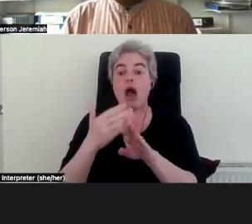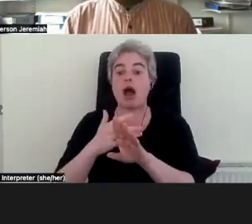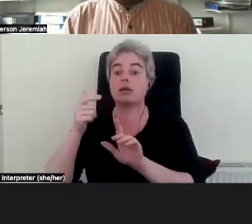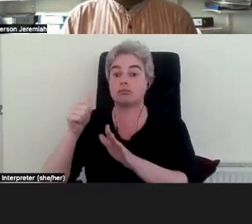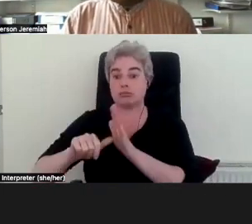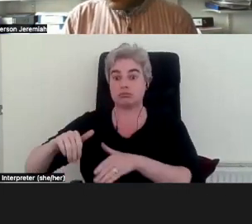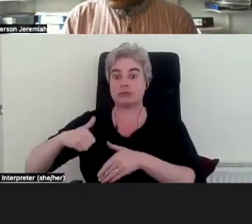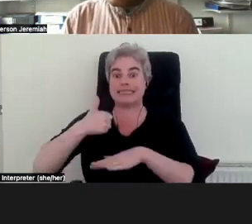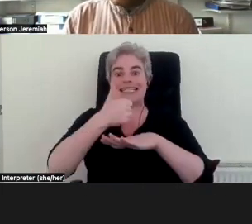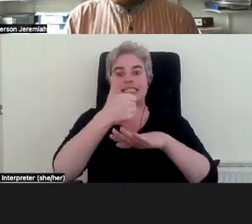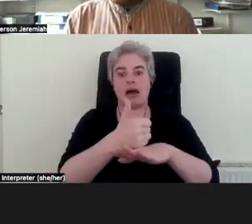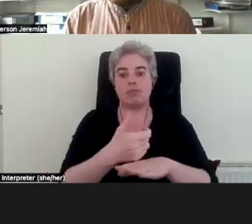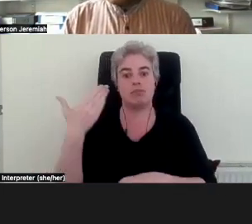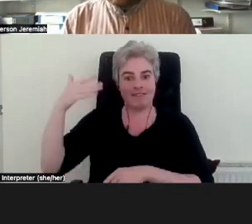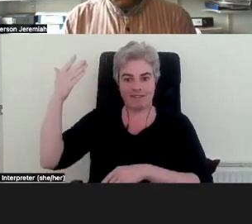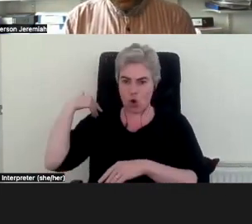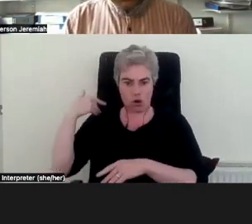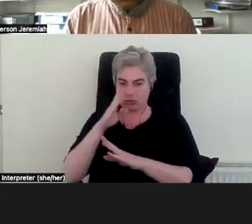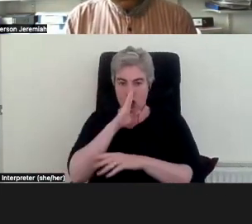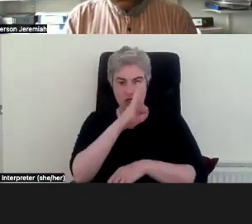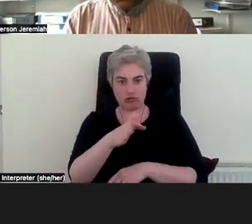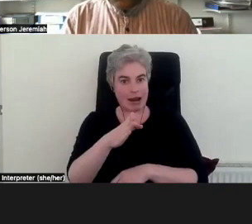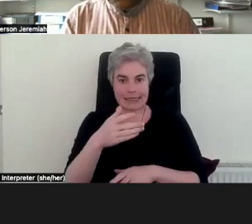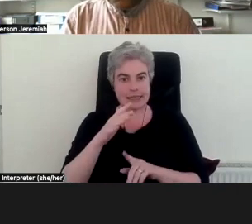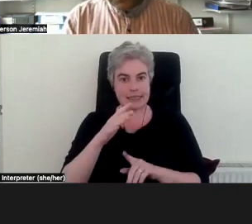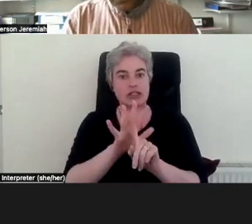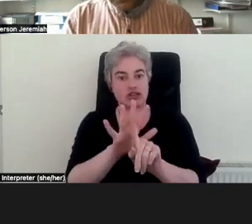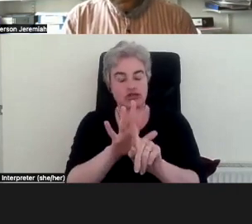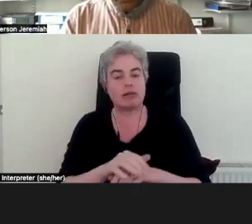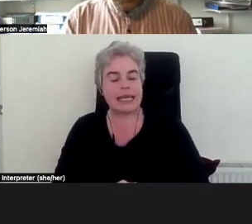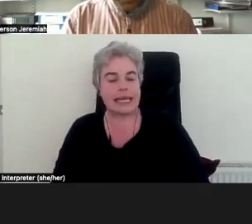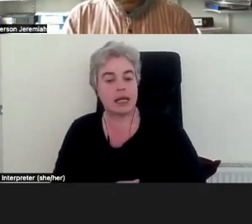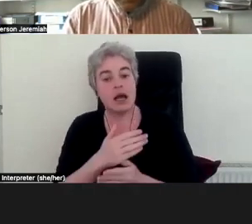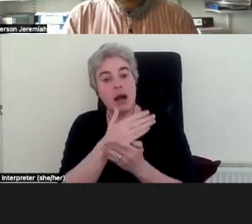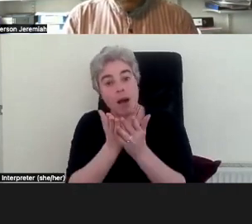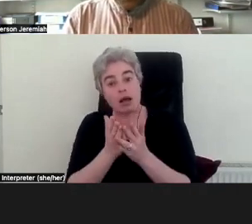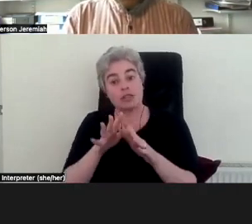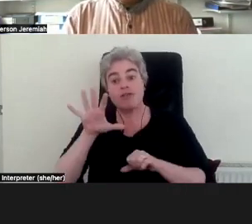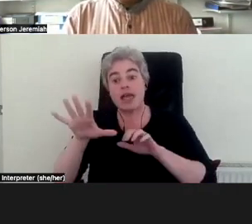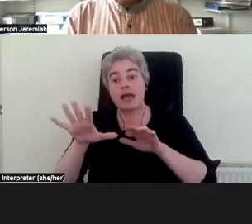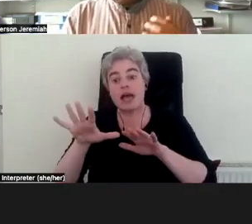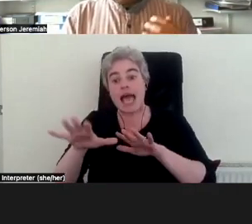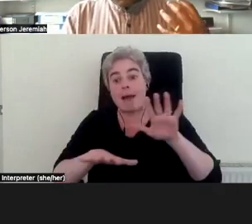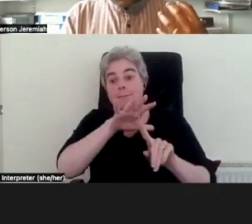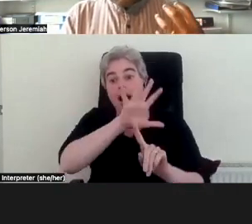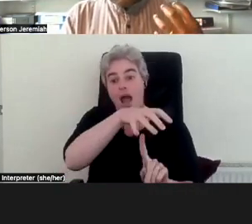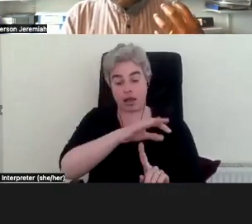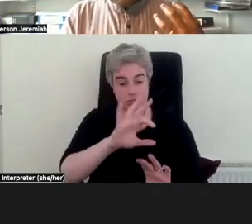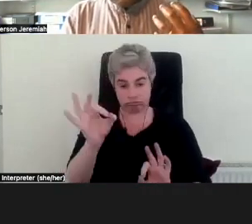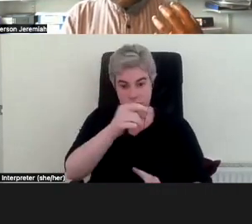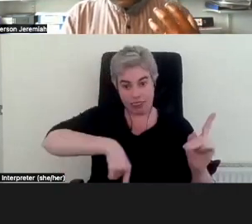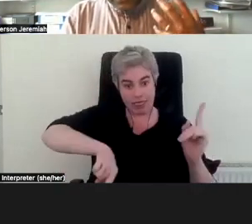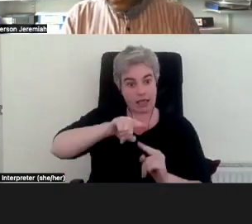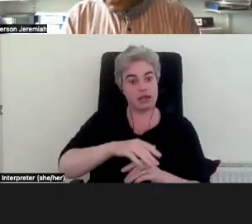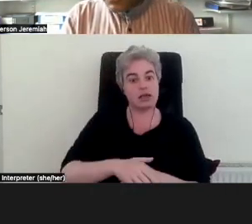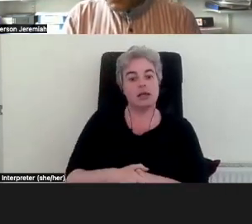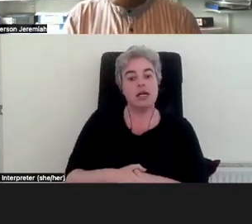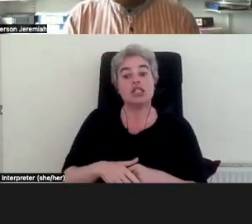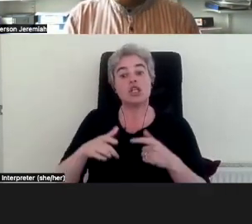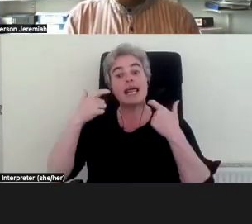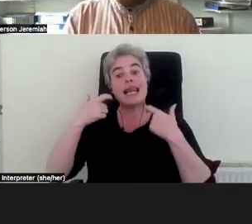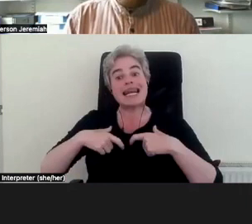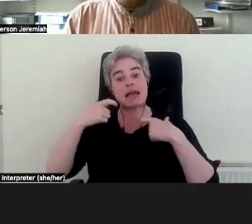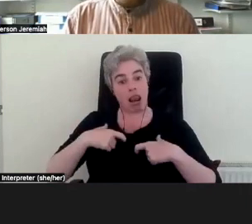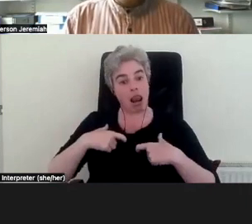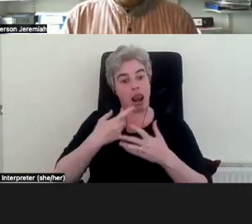there weren't any direct missionaries in parts of the empire. So the legalization